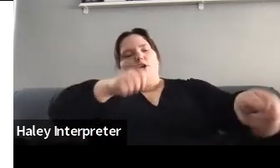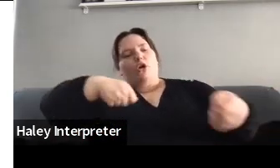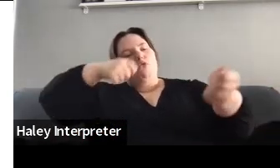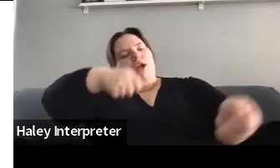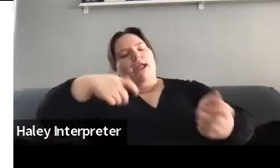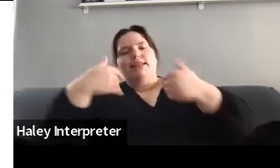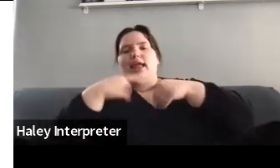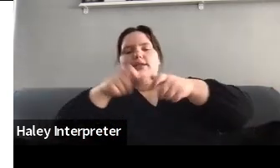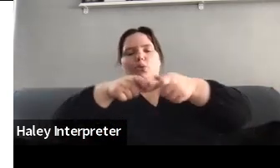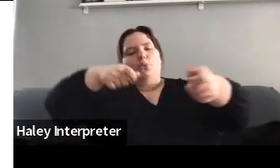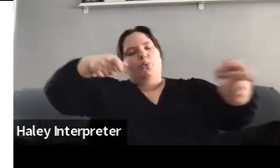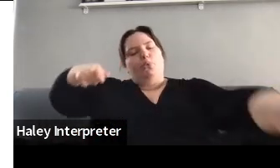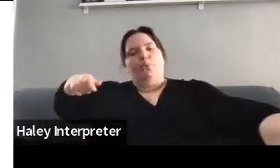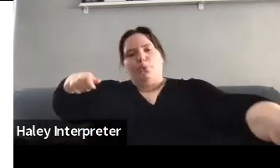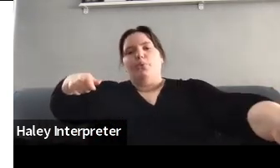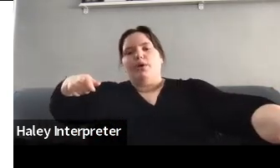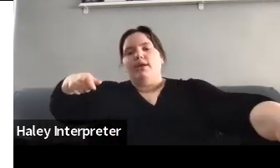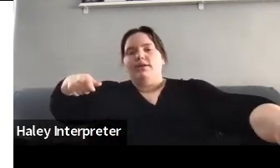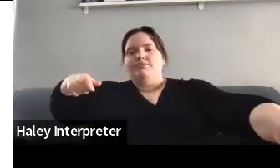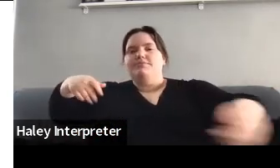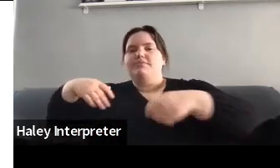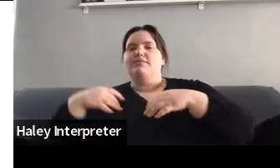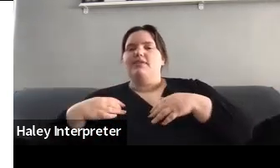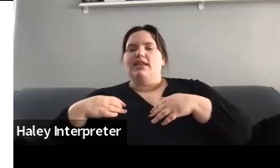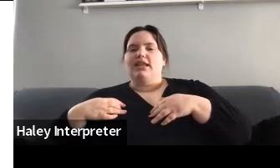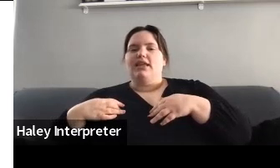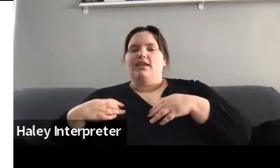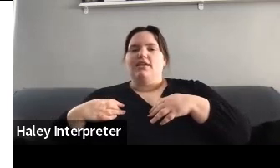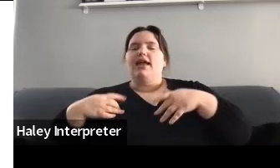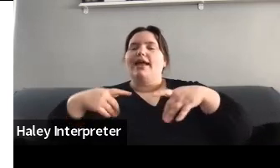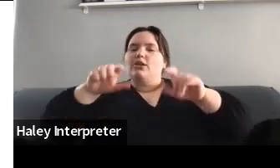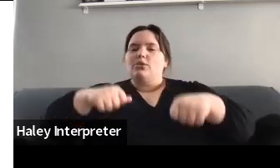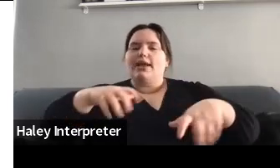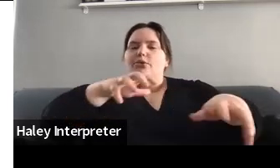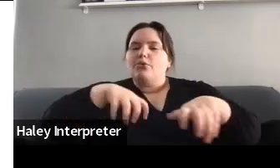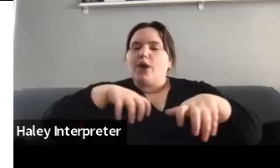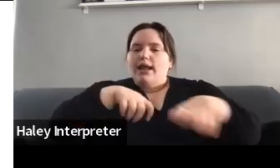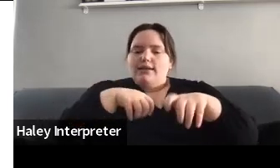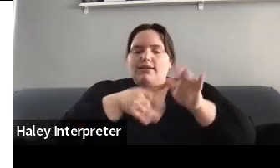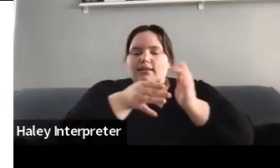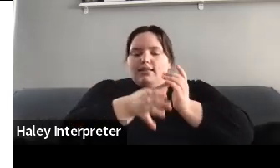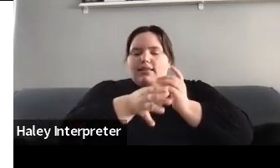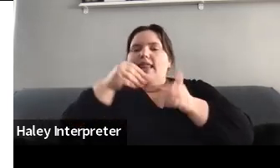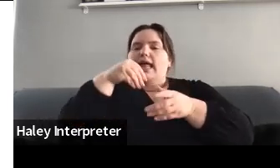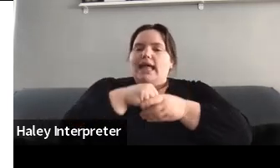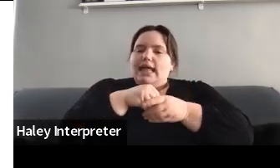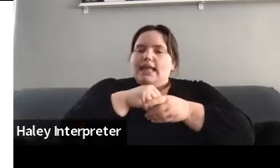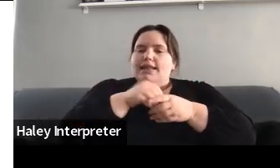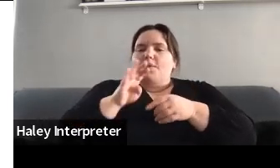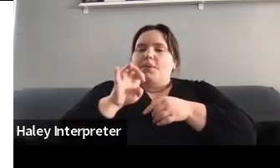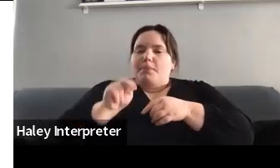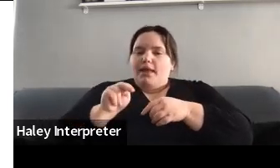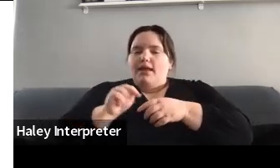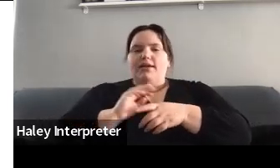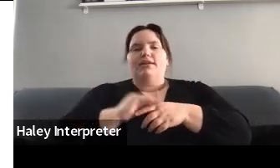handle. Comes with a long-handled bin, and you can rake the waste right into the bin. If you're doing large cleanup in